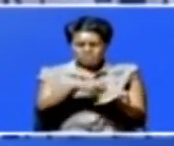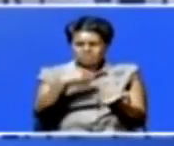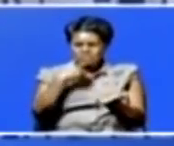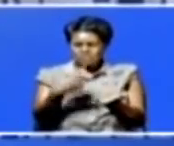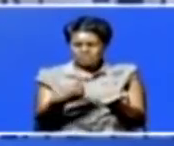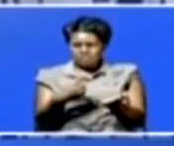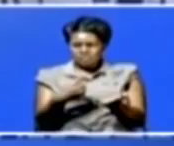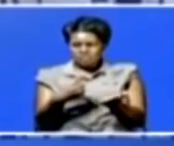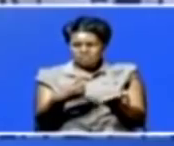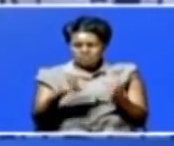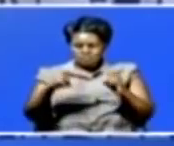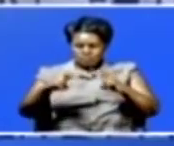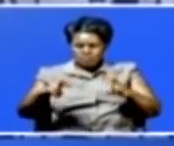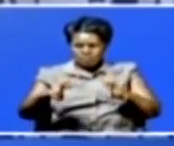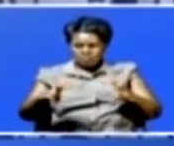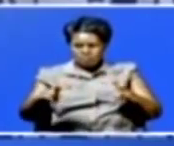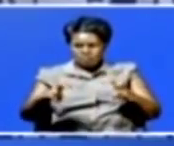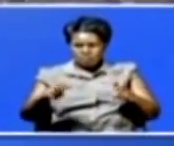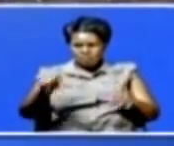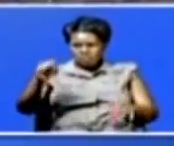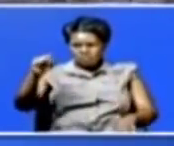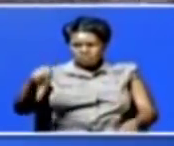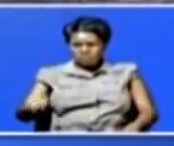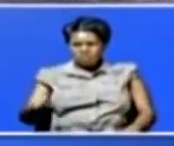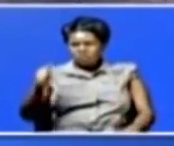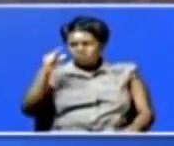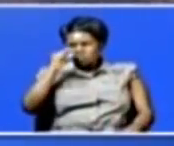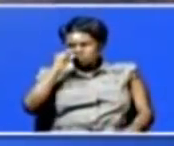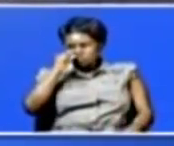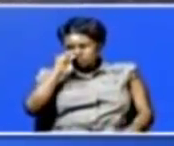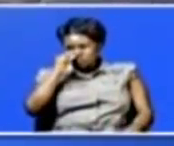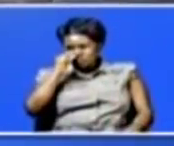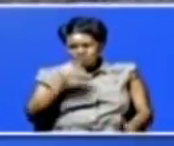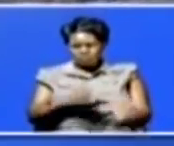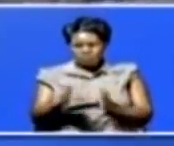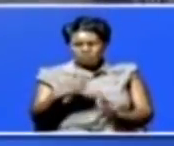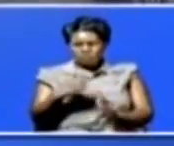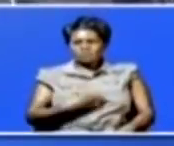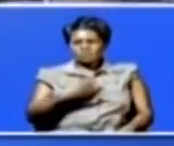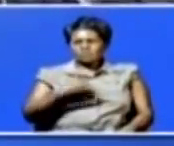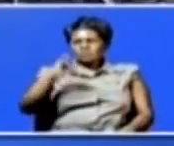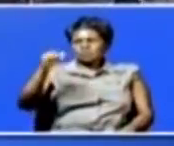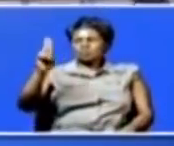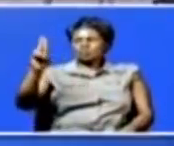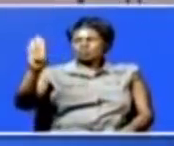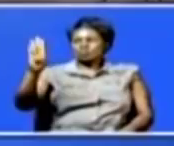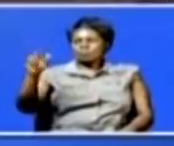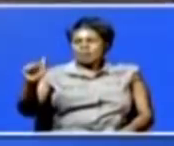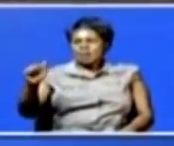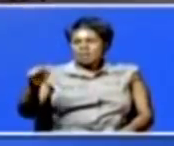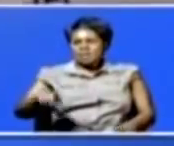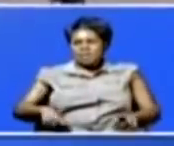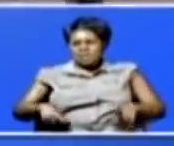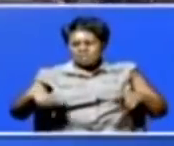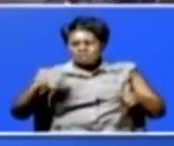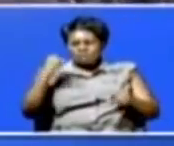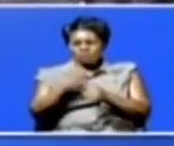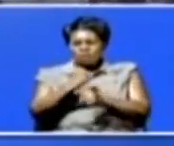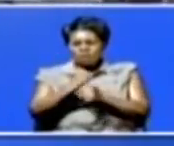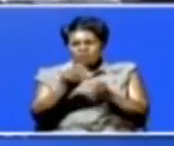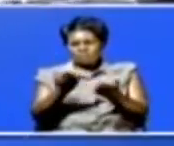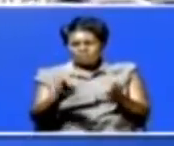say they are taking their investigation to South Sudan, with detectives planning to visit Juba, where Monica lived and